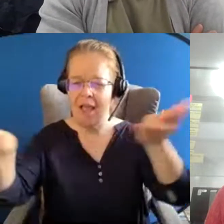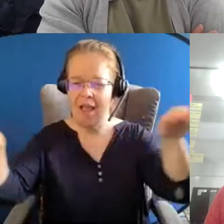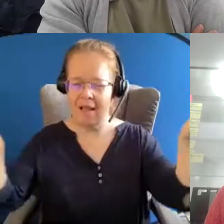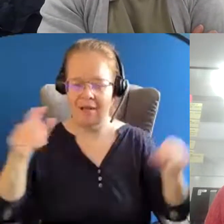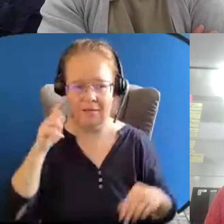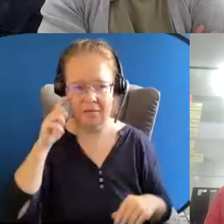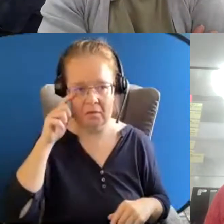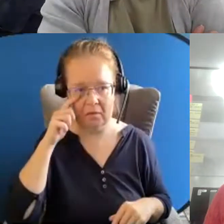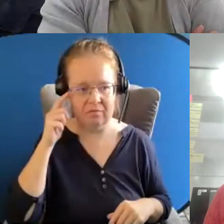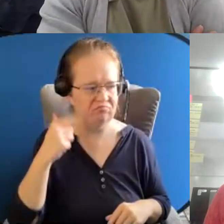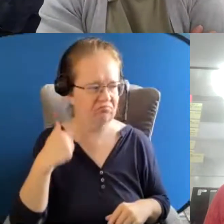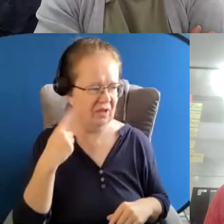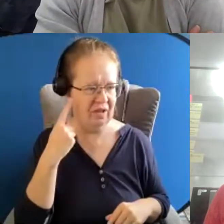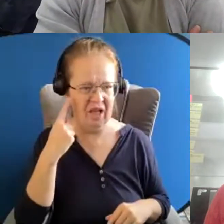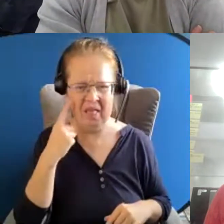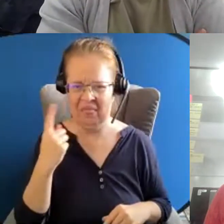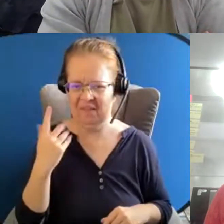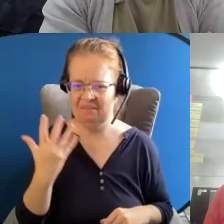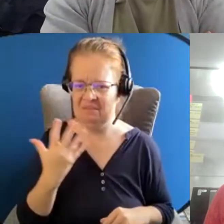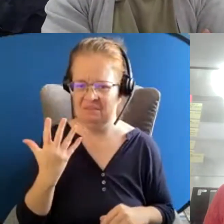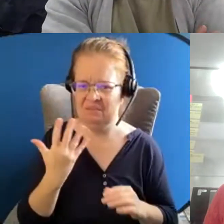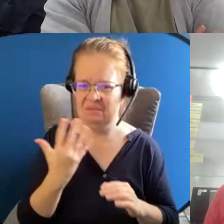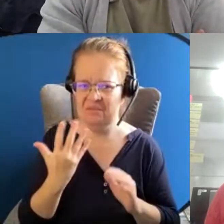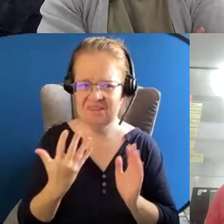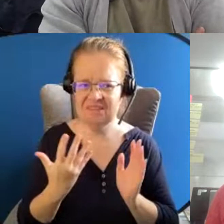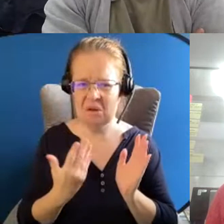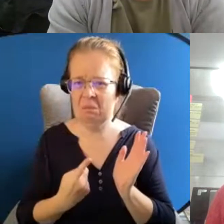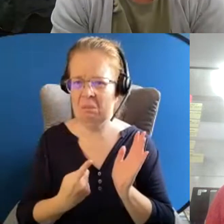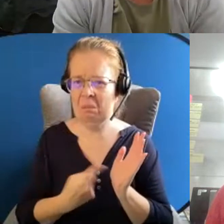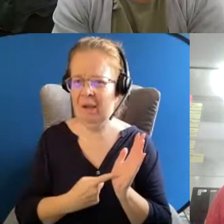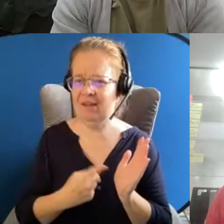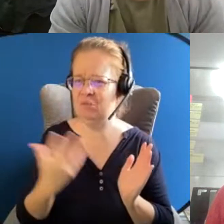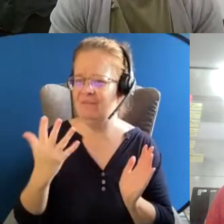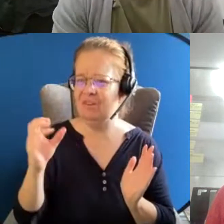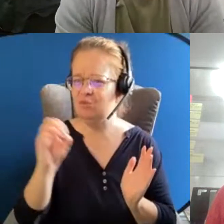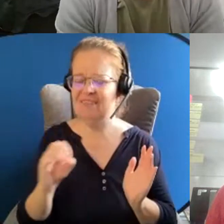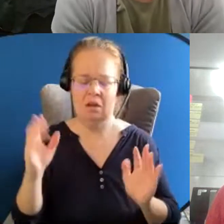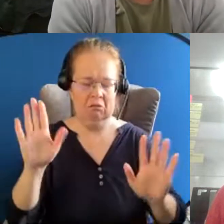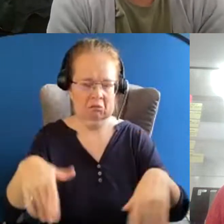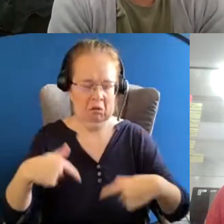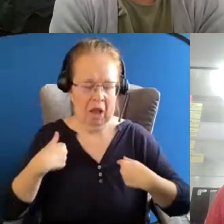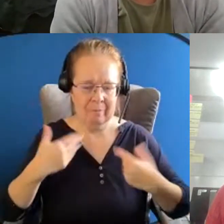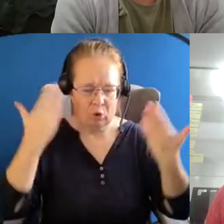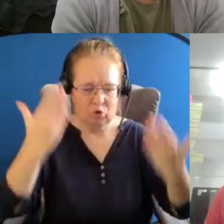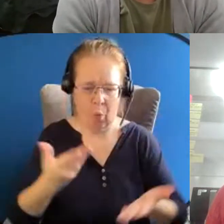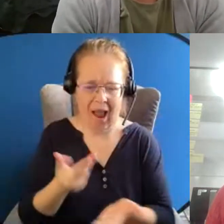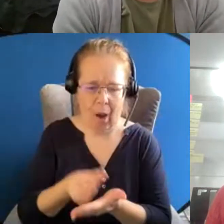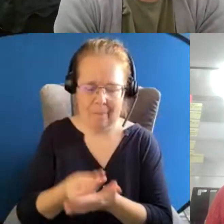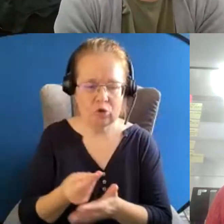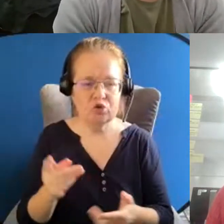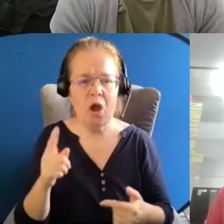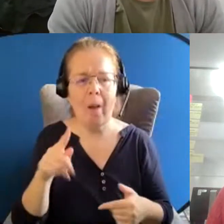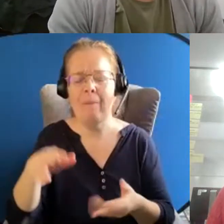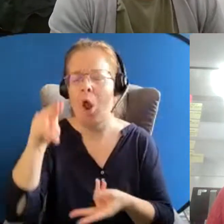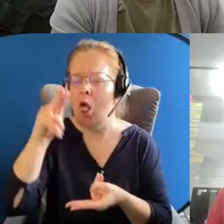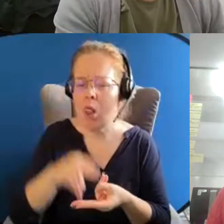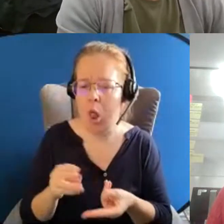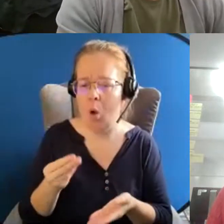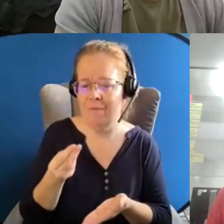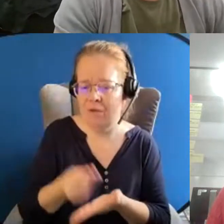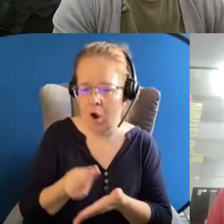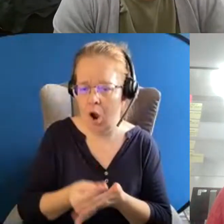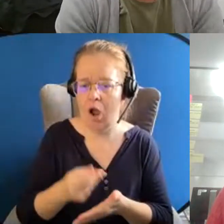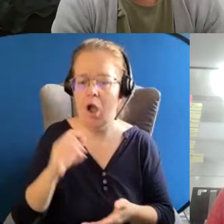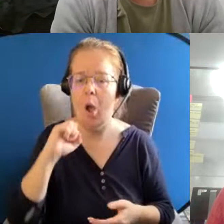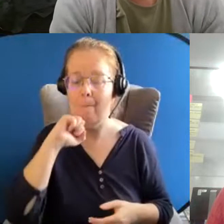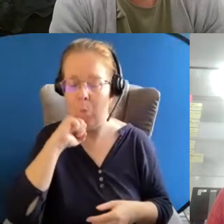going to be like £15 or €10 or something. I haven't seen the RFP, if I'm honest. It's going to be low cost, available next to the